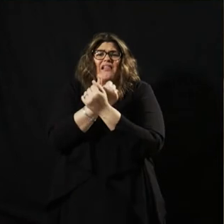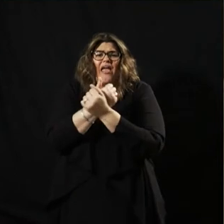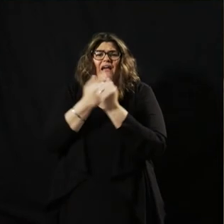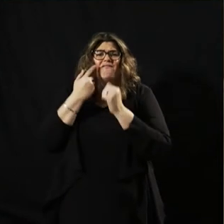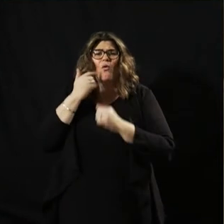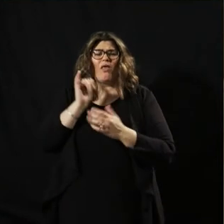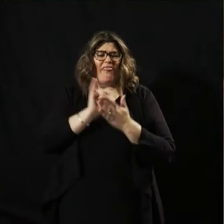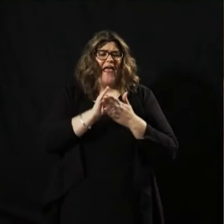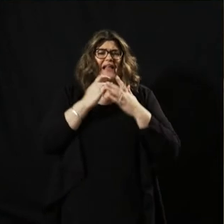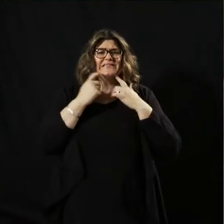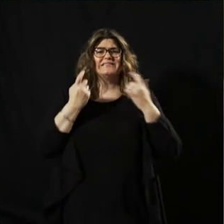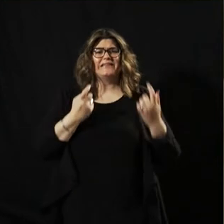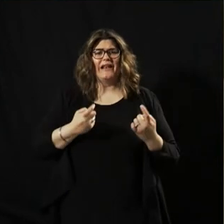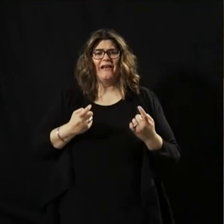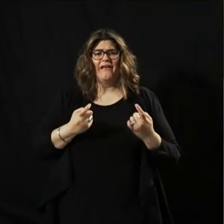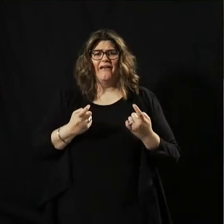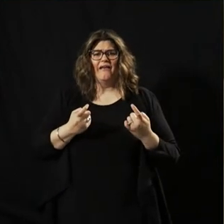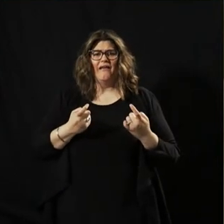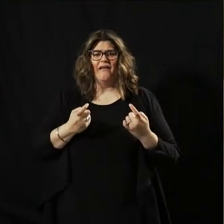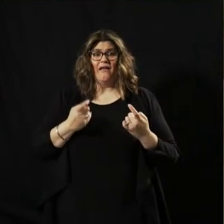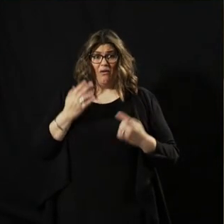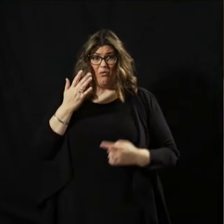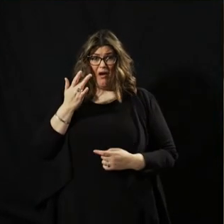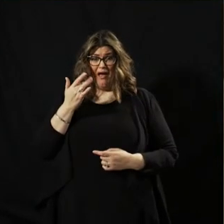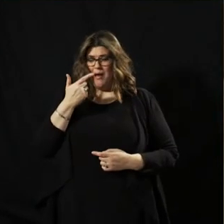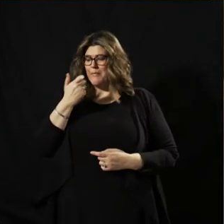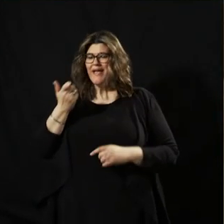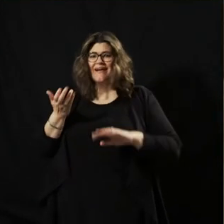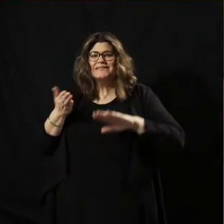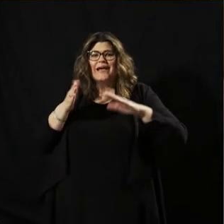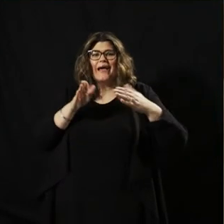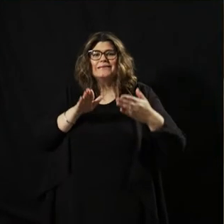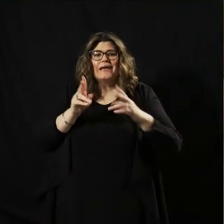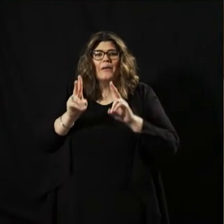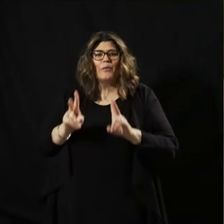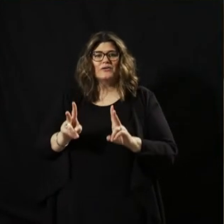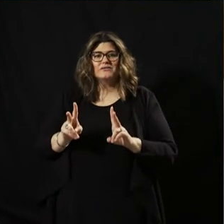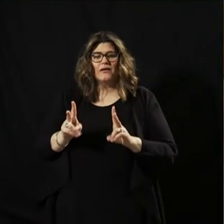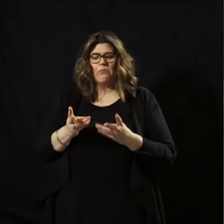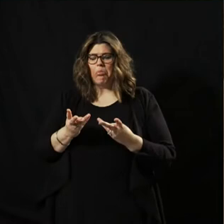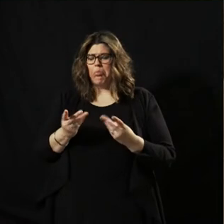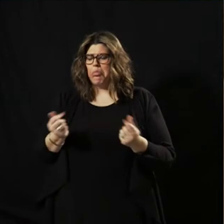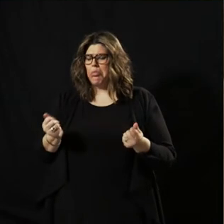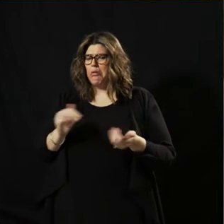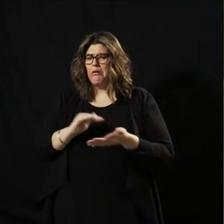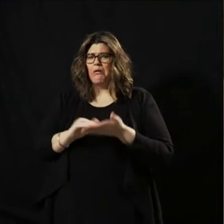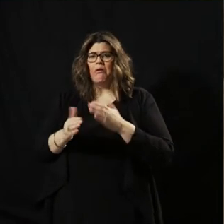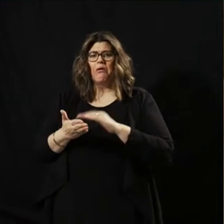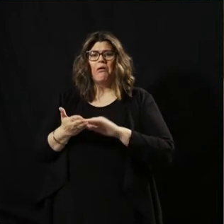sin. For a dead person has been absolved from sin.